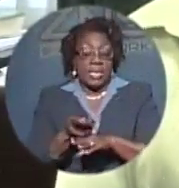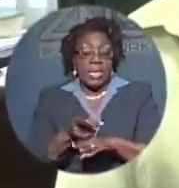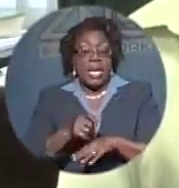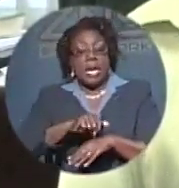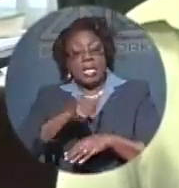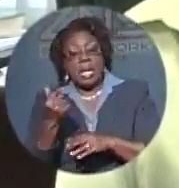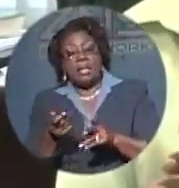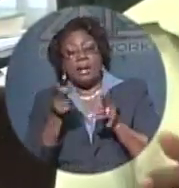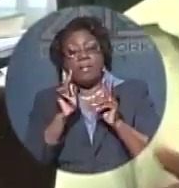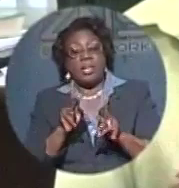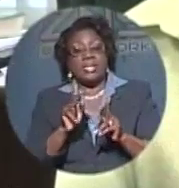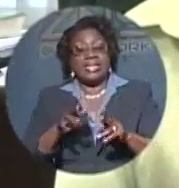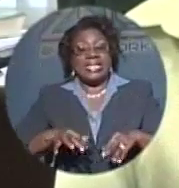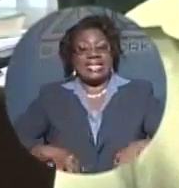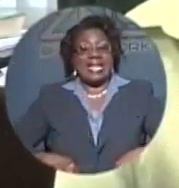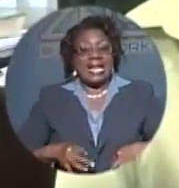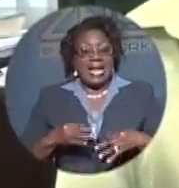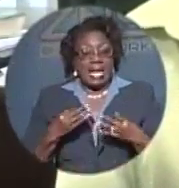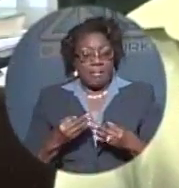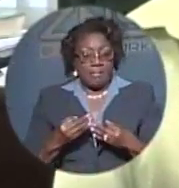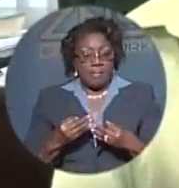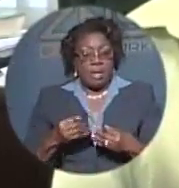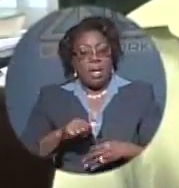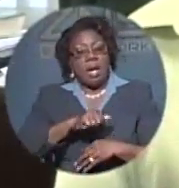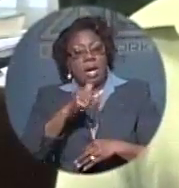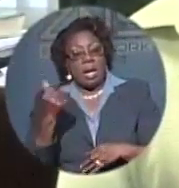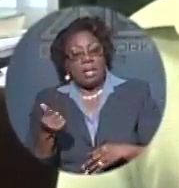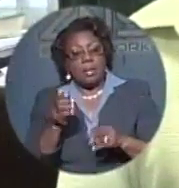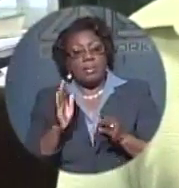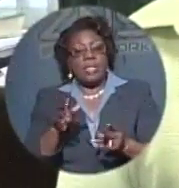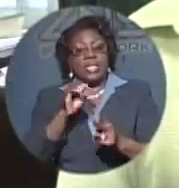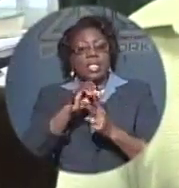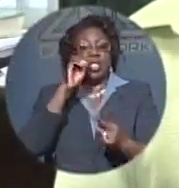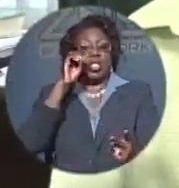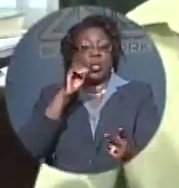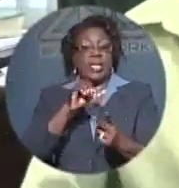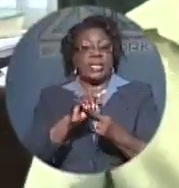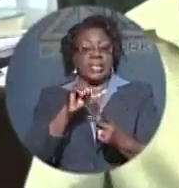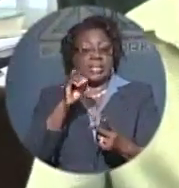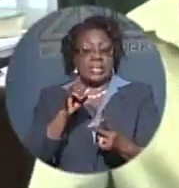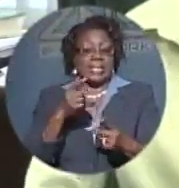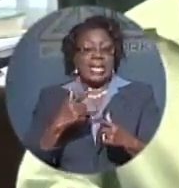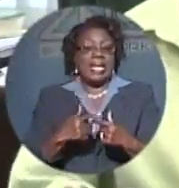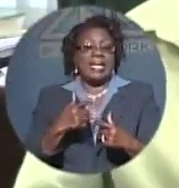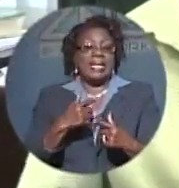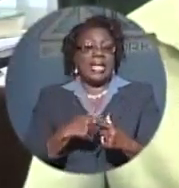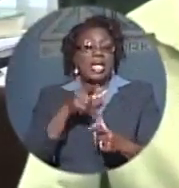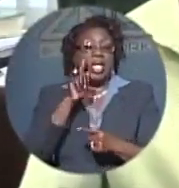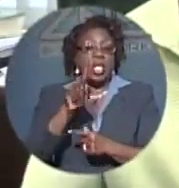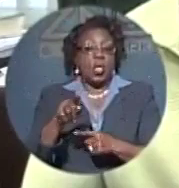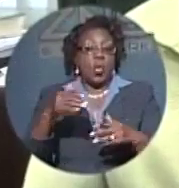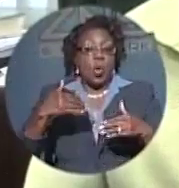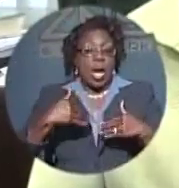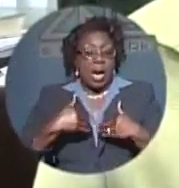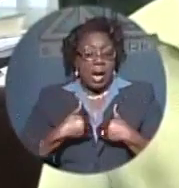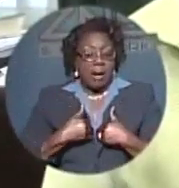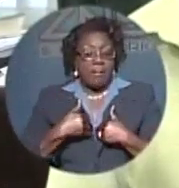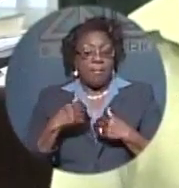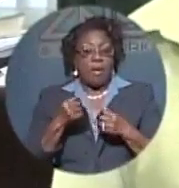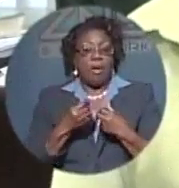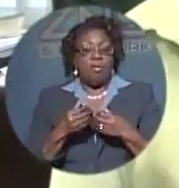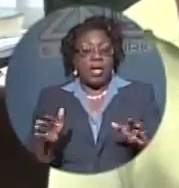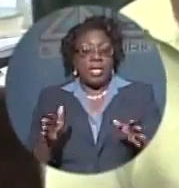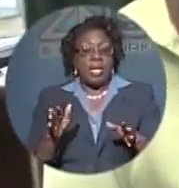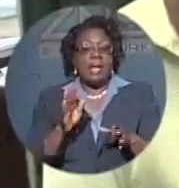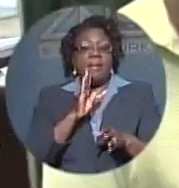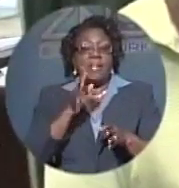life, about respecting other person's choices, then you have already